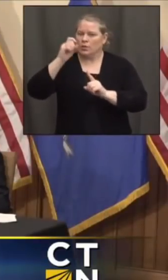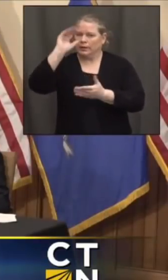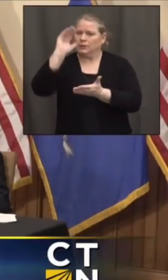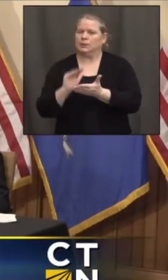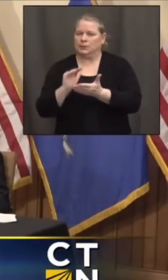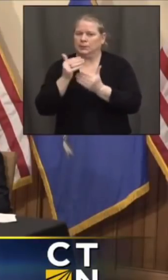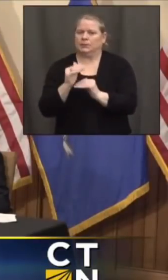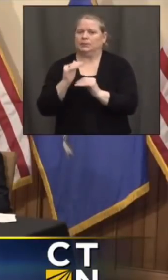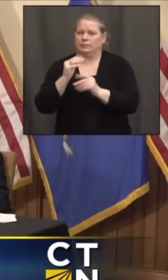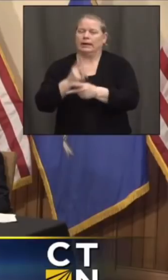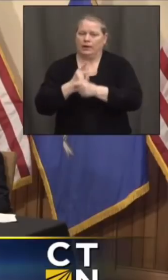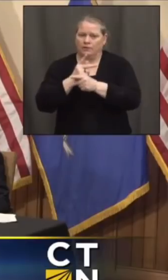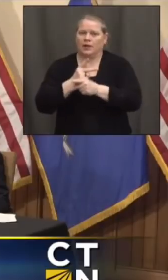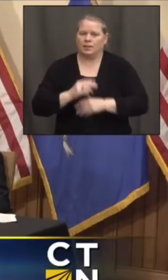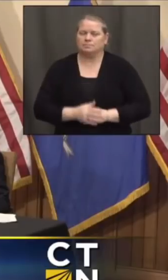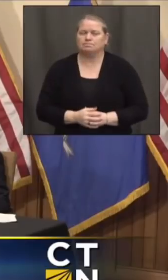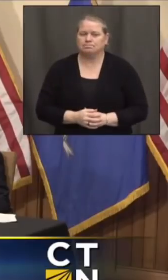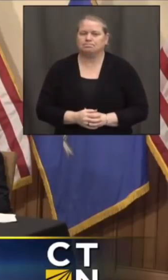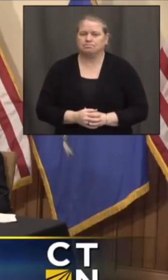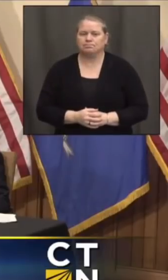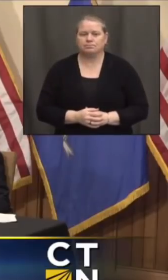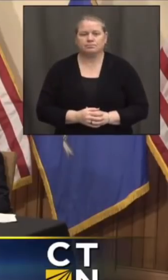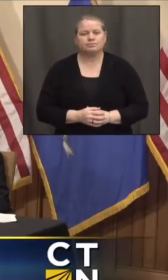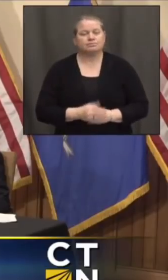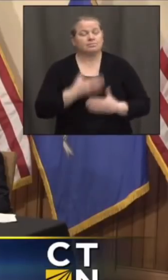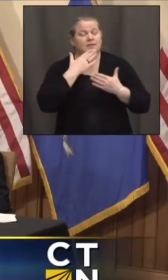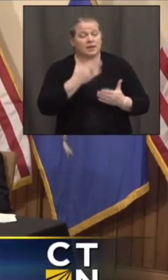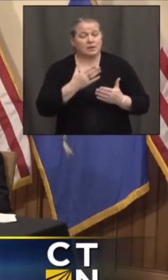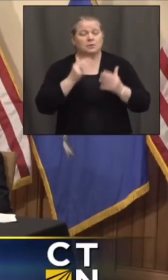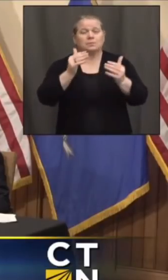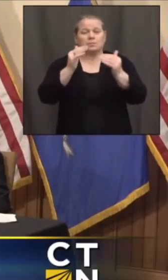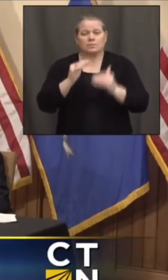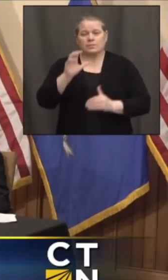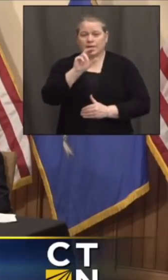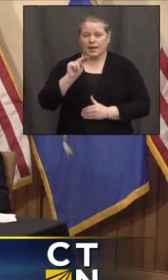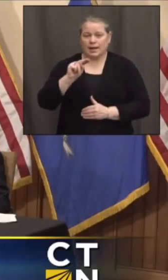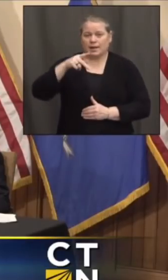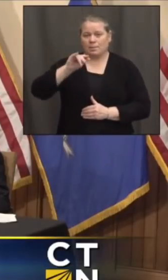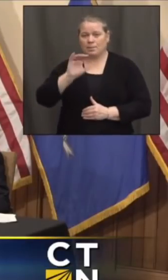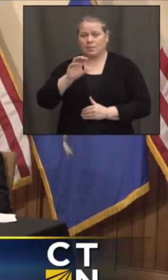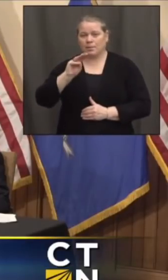All right. Thanks, everybody. Connecticut Public Media.